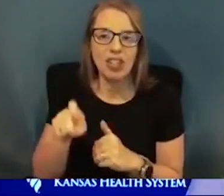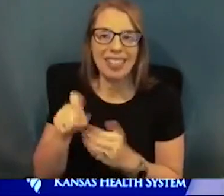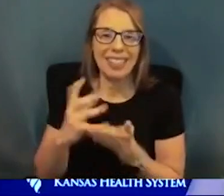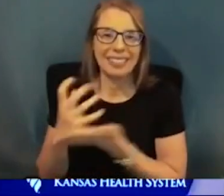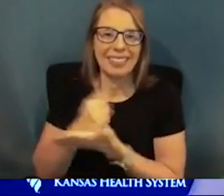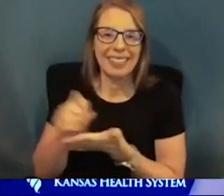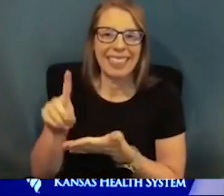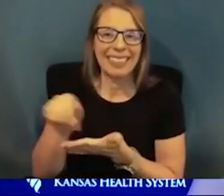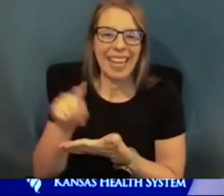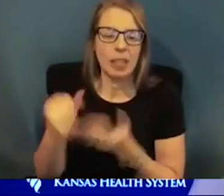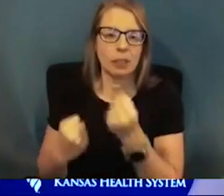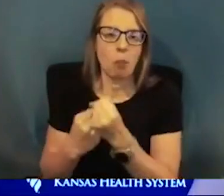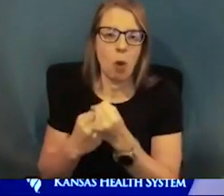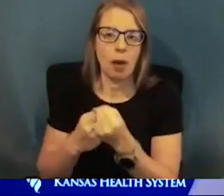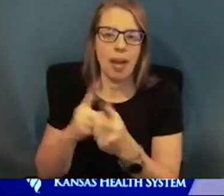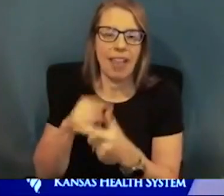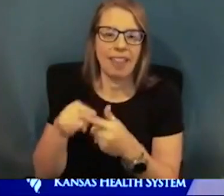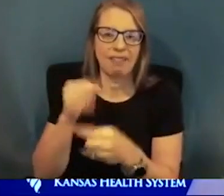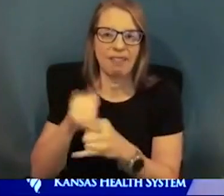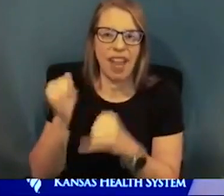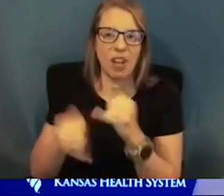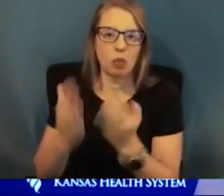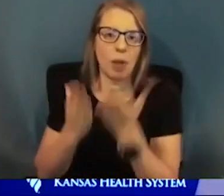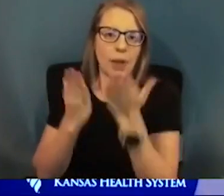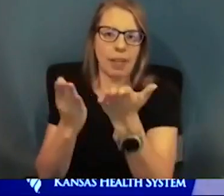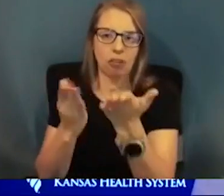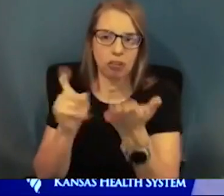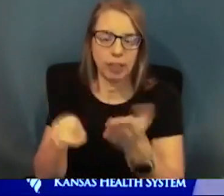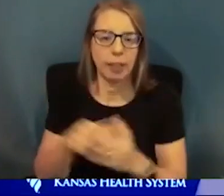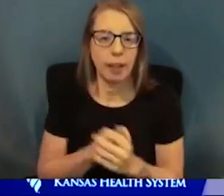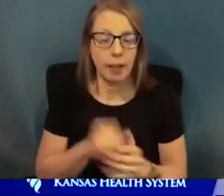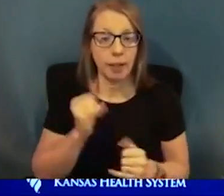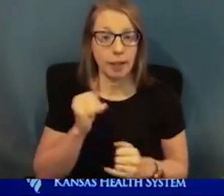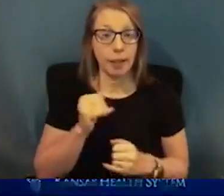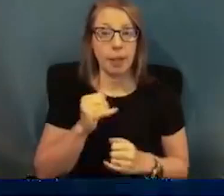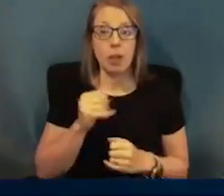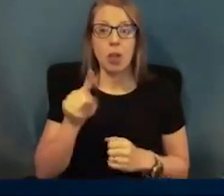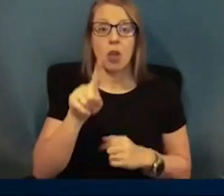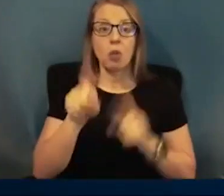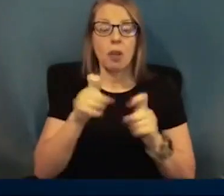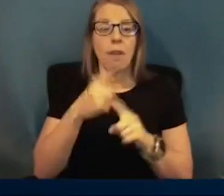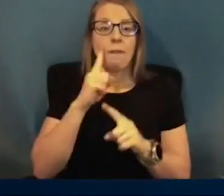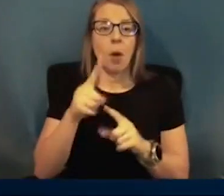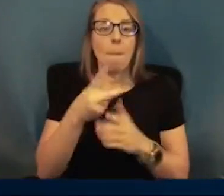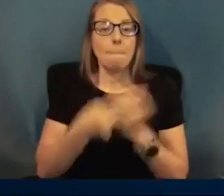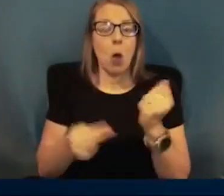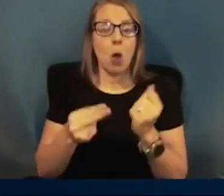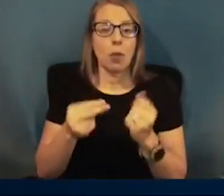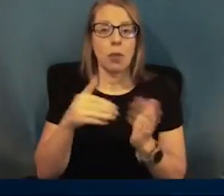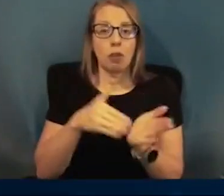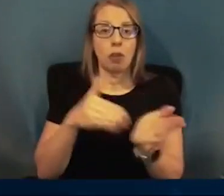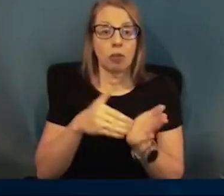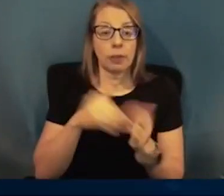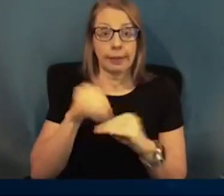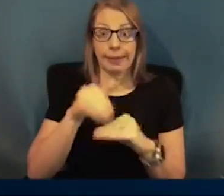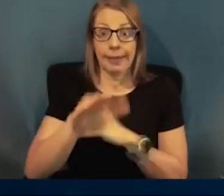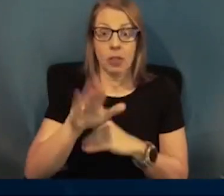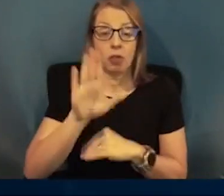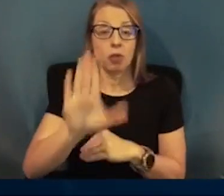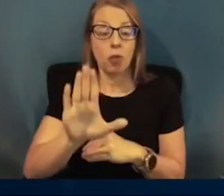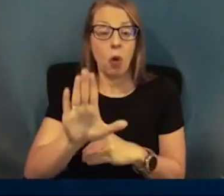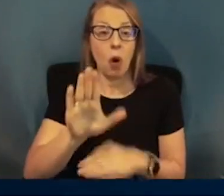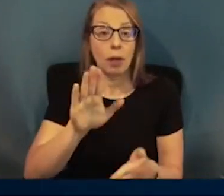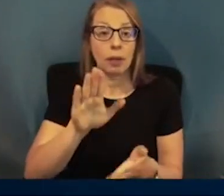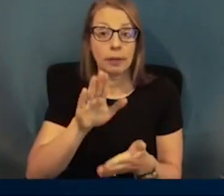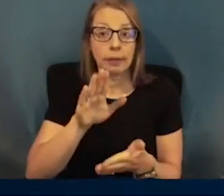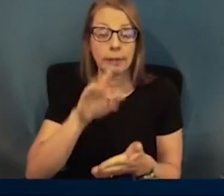and give the final recommendations. Question for both of our doctors. Would you send your kids to school this fall that does not require